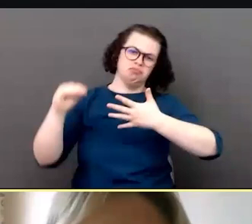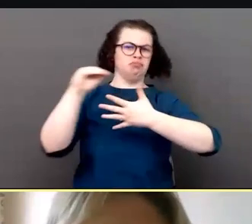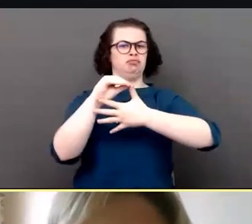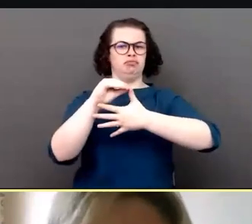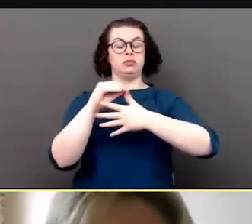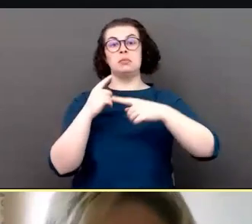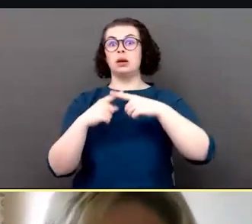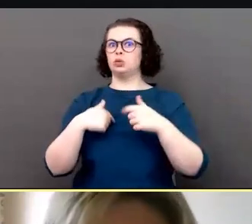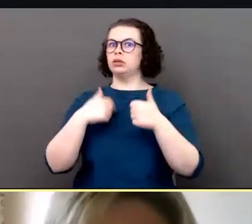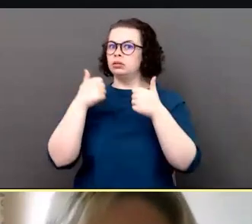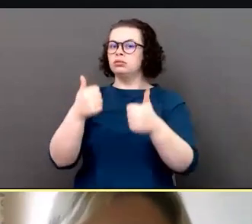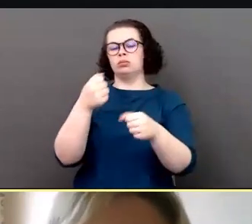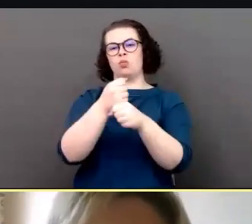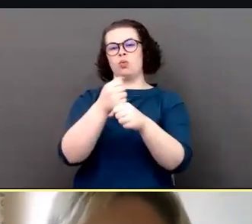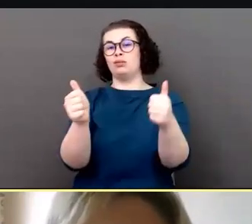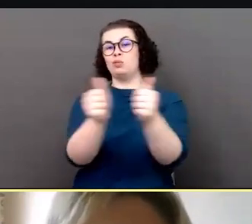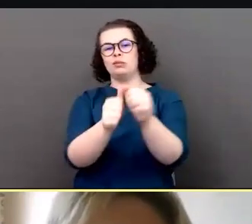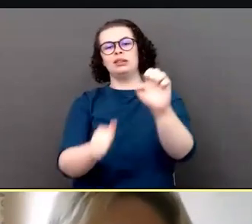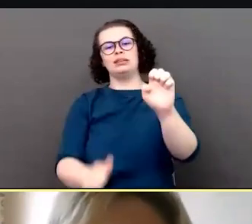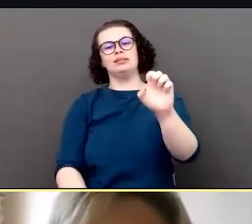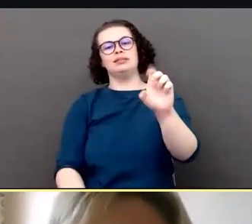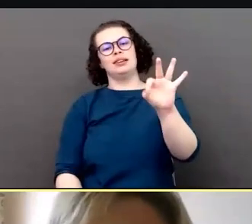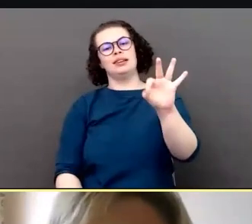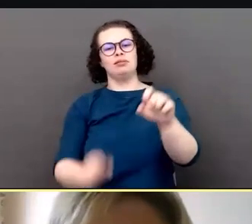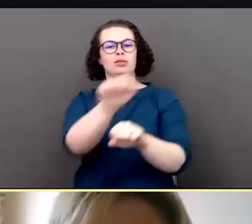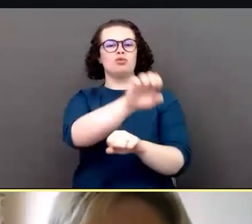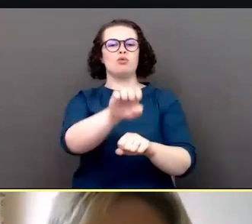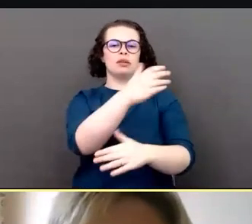European Disability Forum. Next.